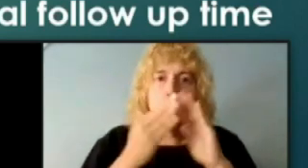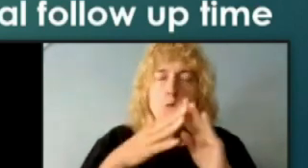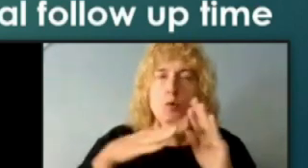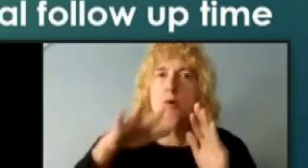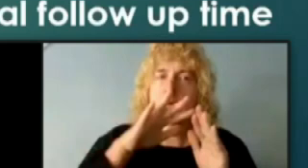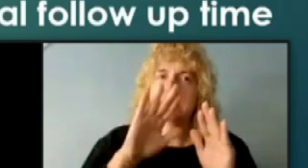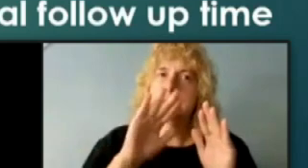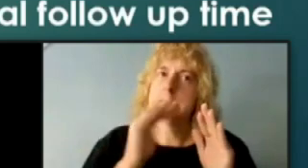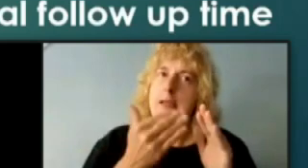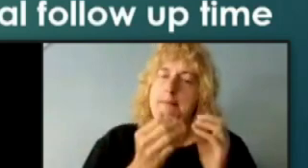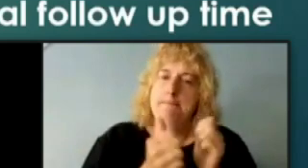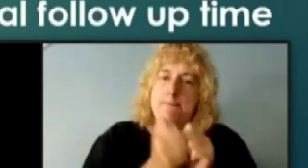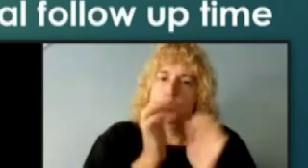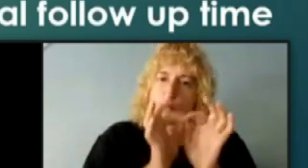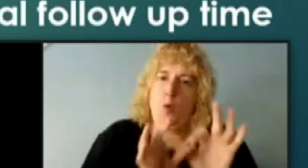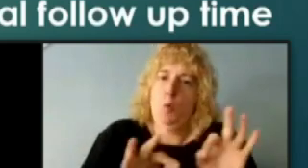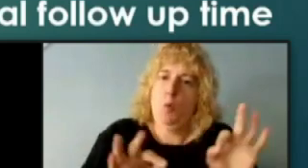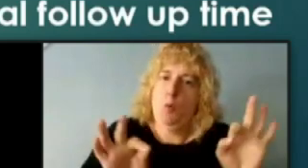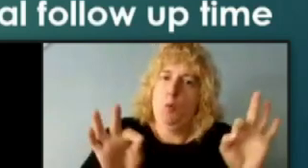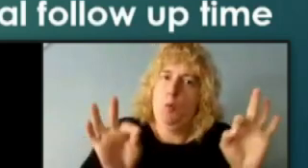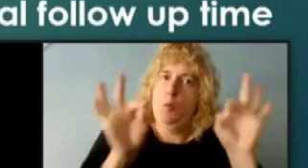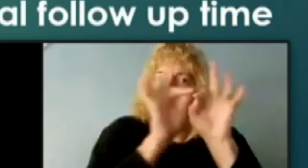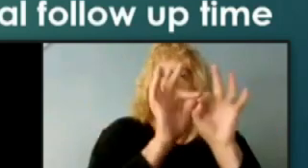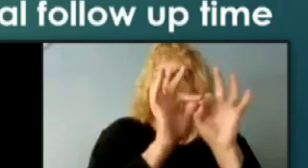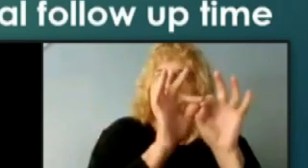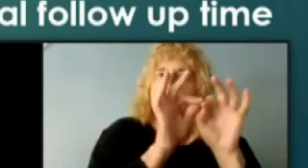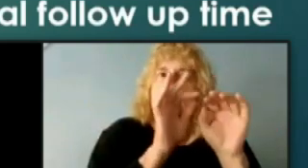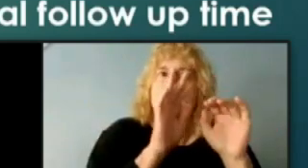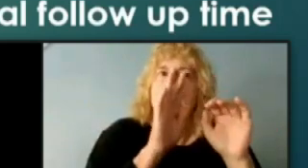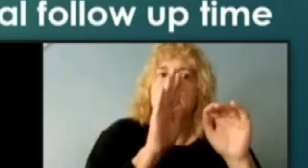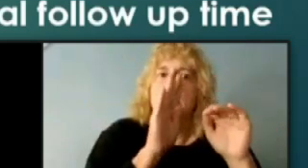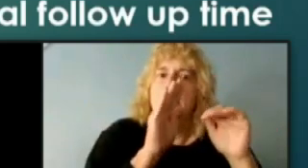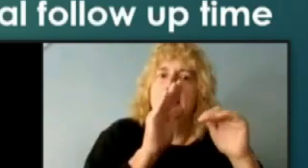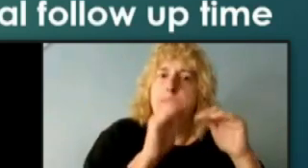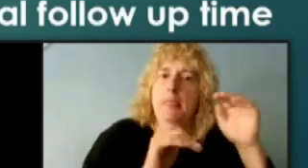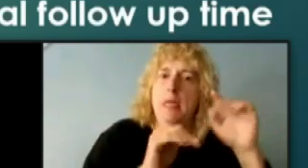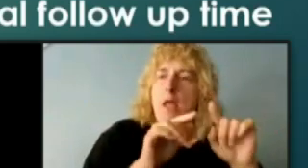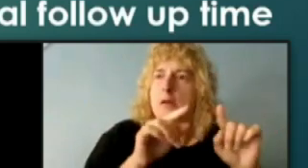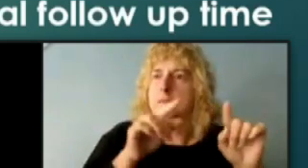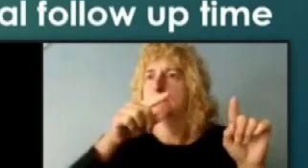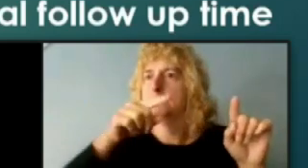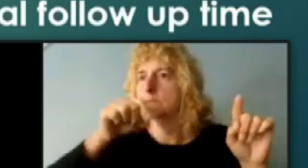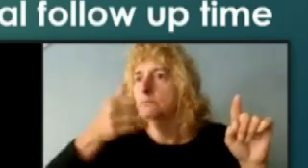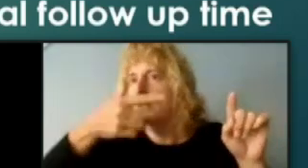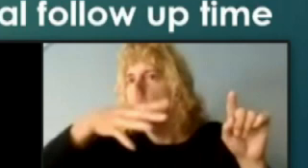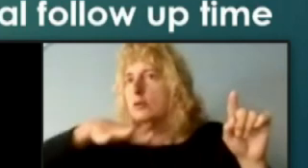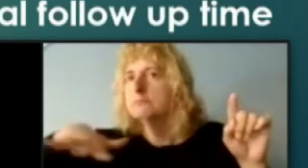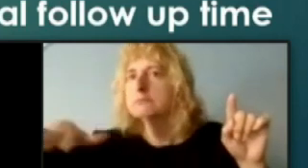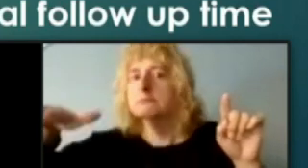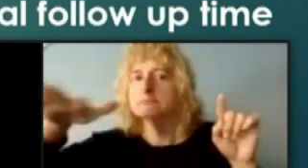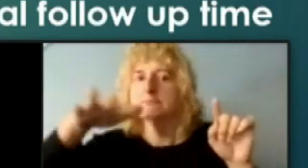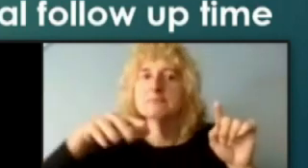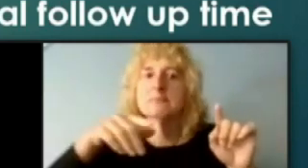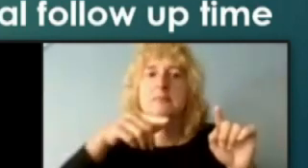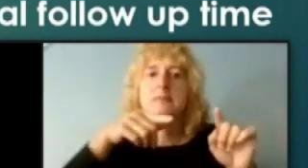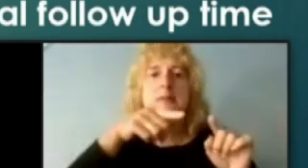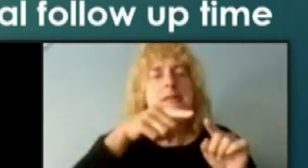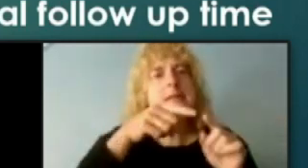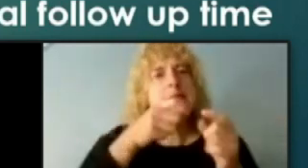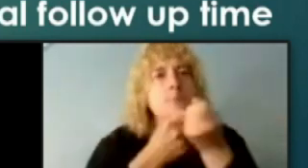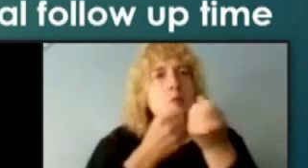least in the largely African-American population that we've been in contact with. Support systems are made up